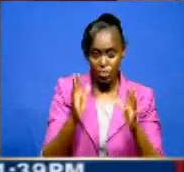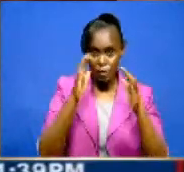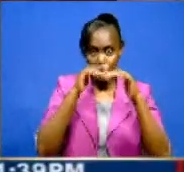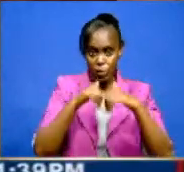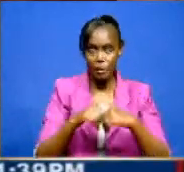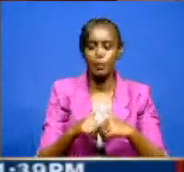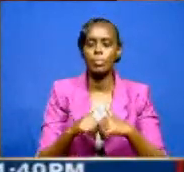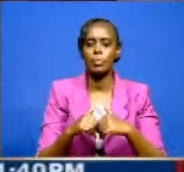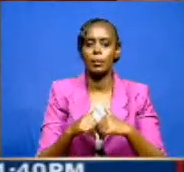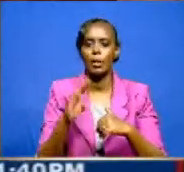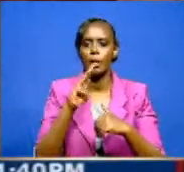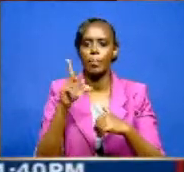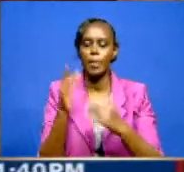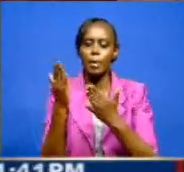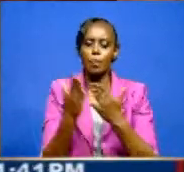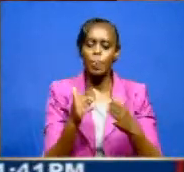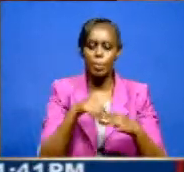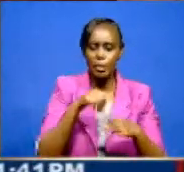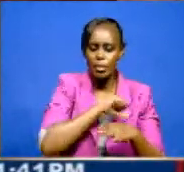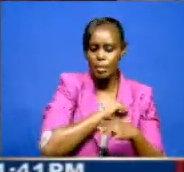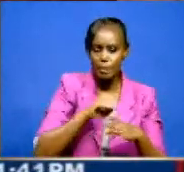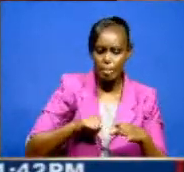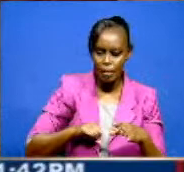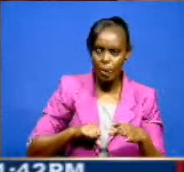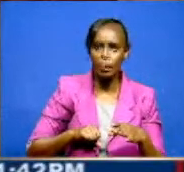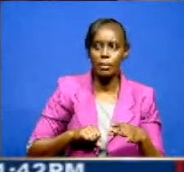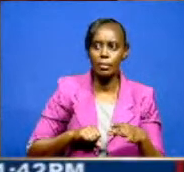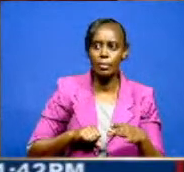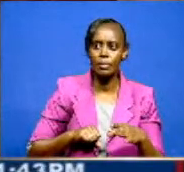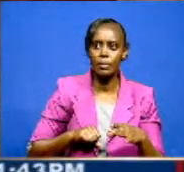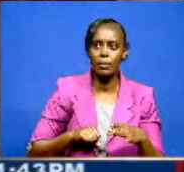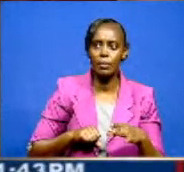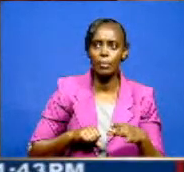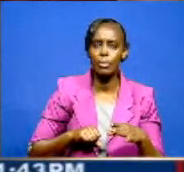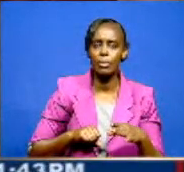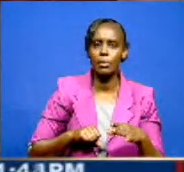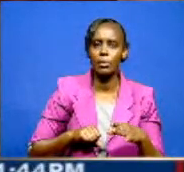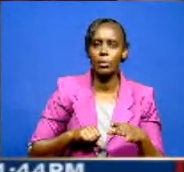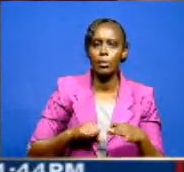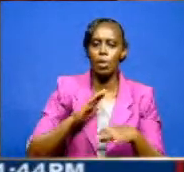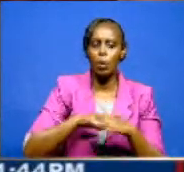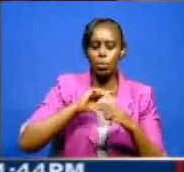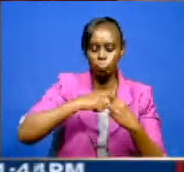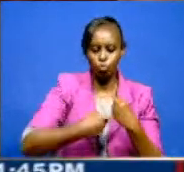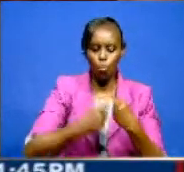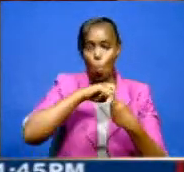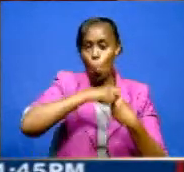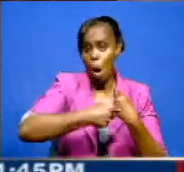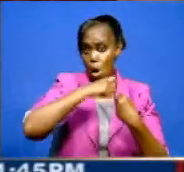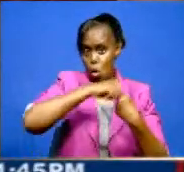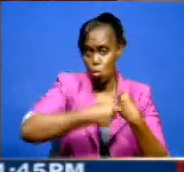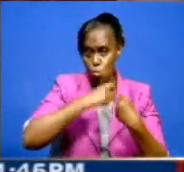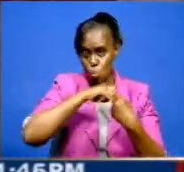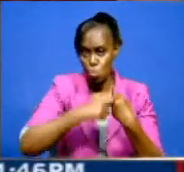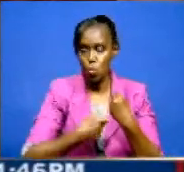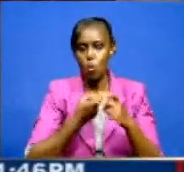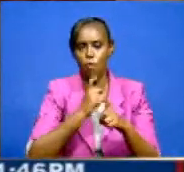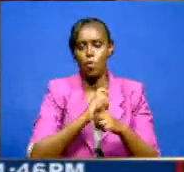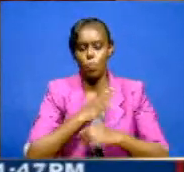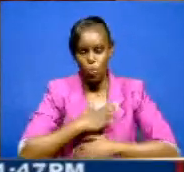bill that was brought in the Senate, and I think it passed and came to the National Assembly, on potatoes. That was by